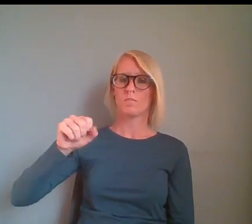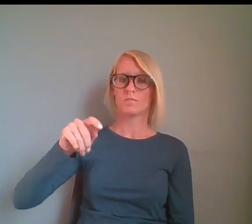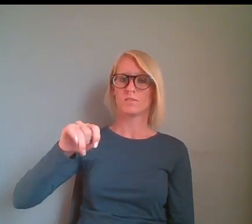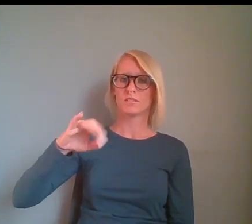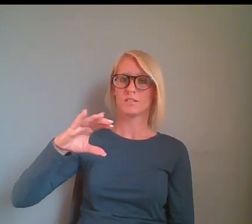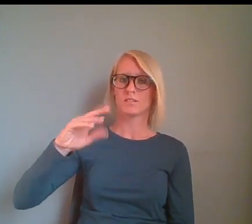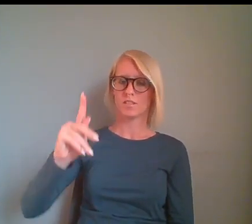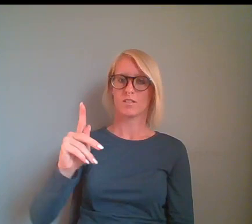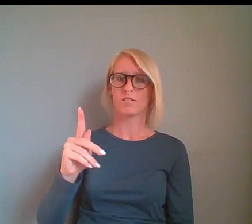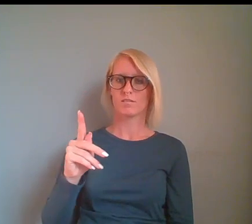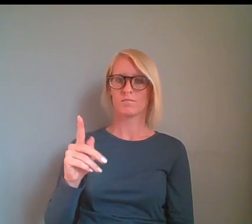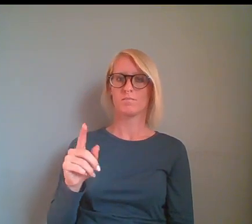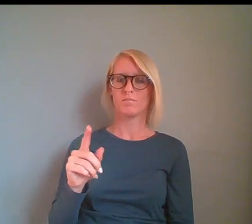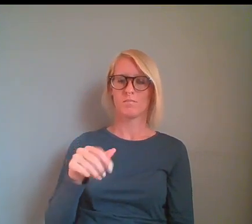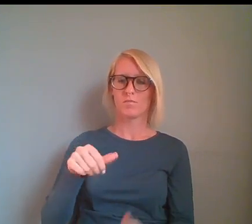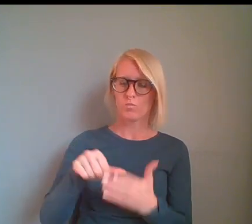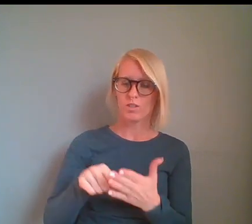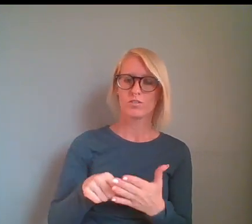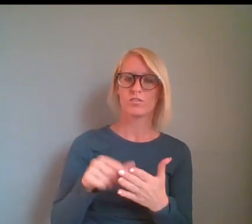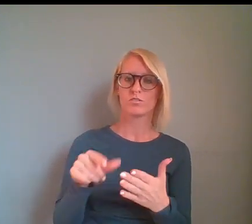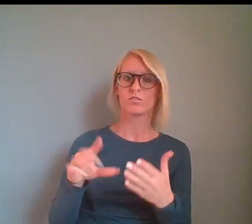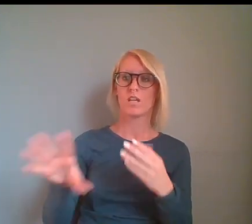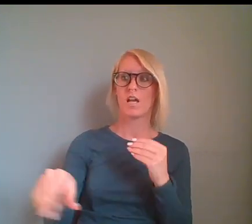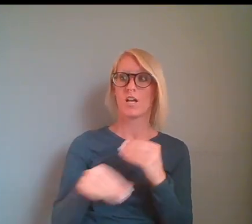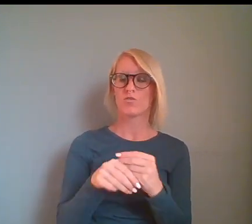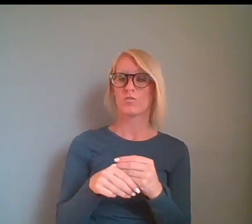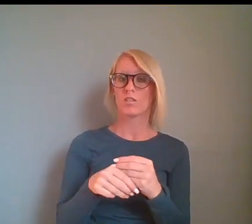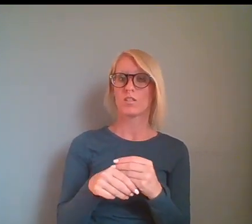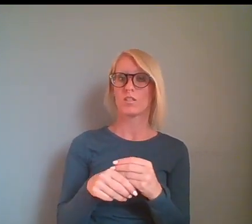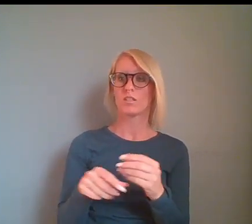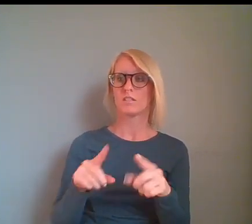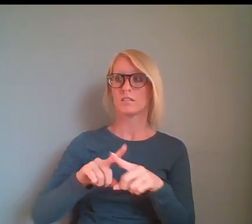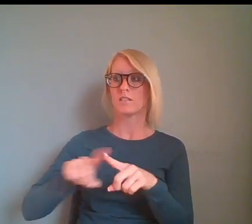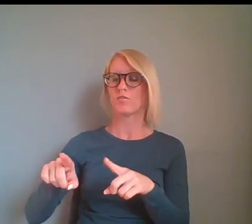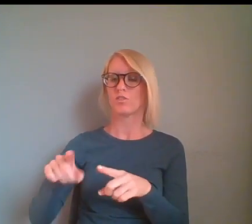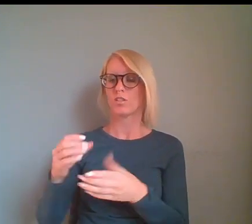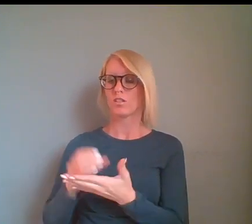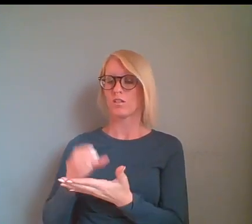put the extra in another cup, then we won't waste it, because you may want more.